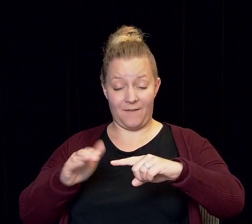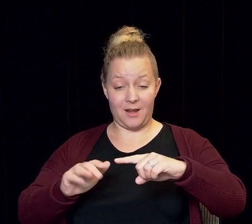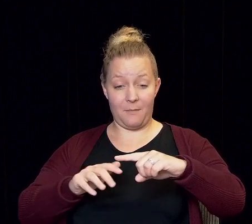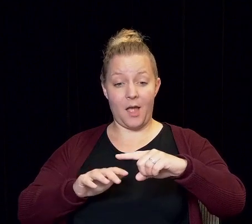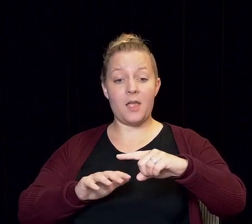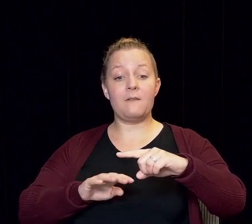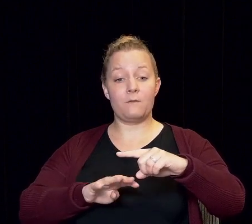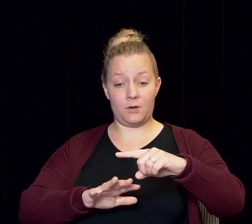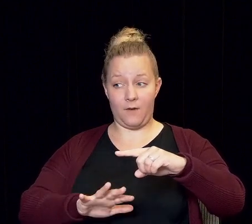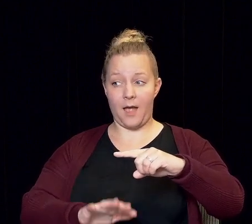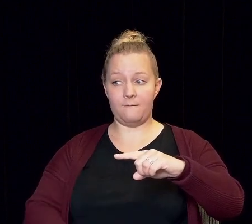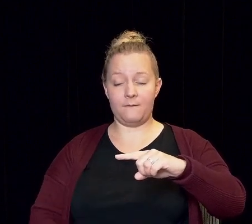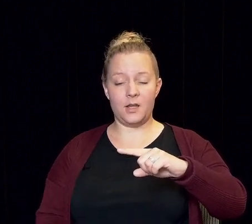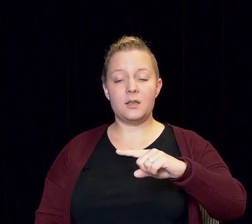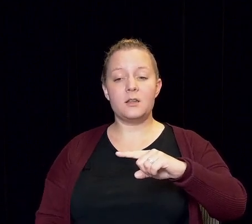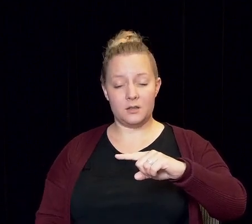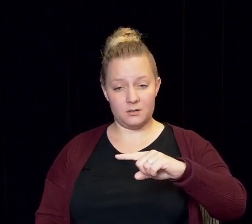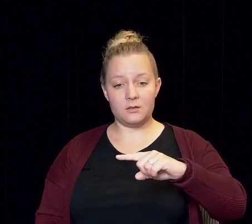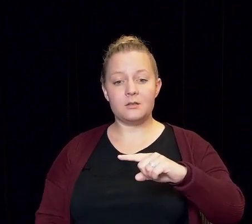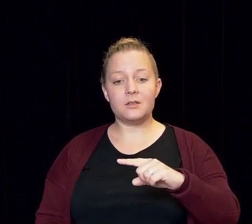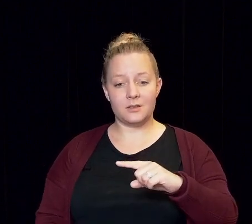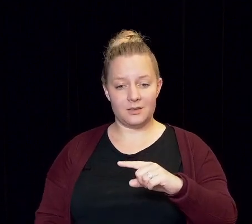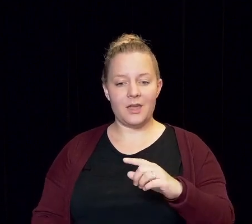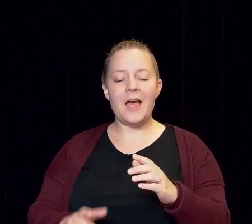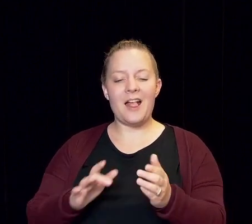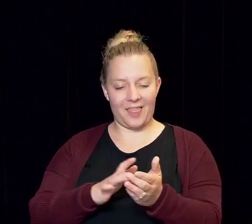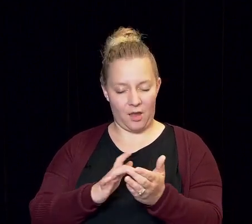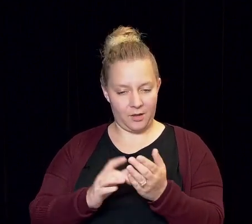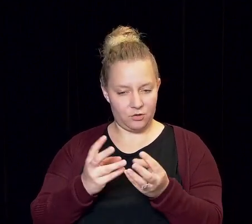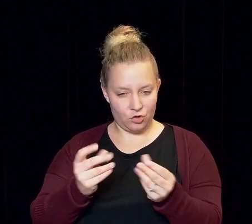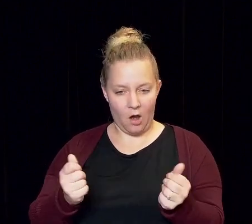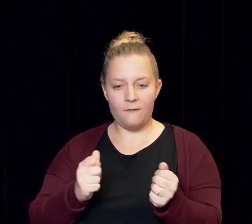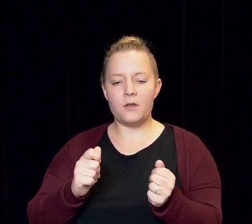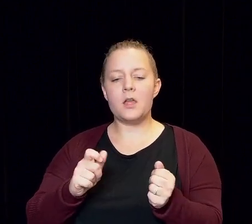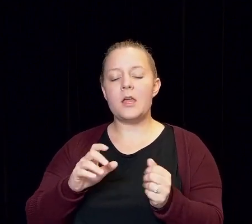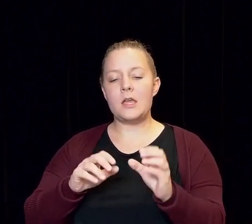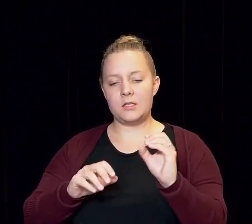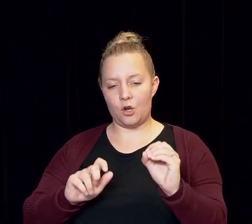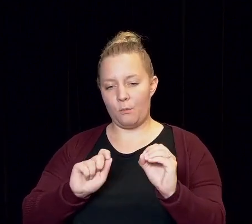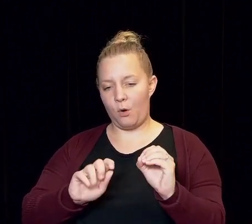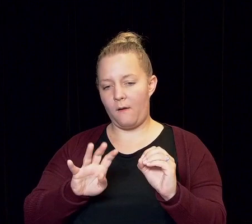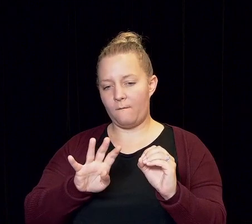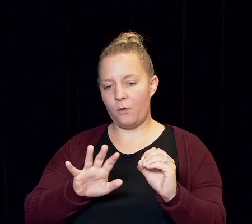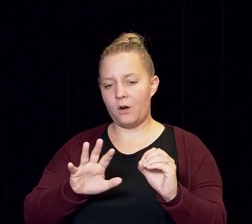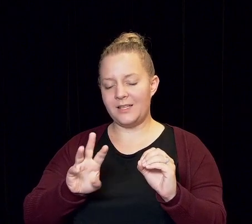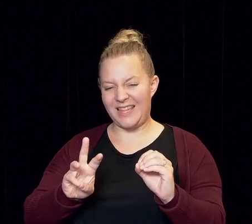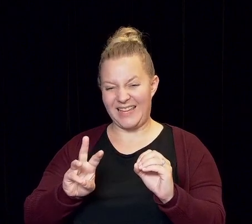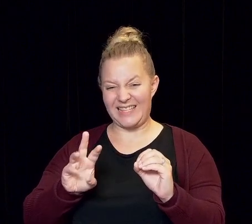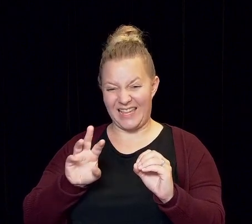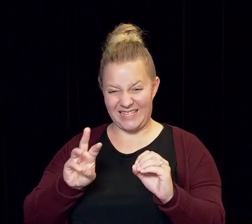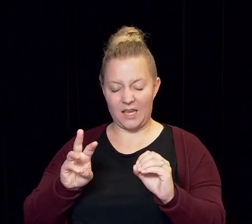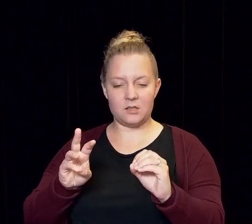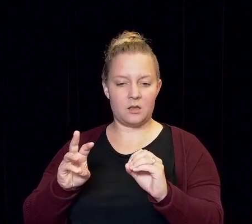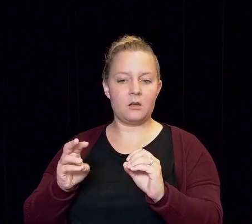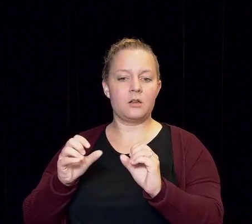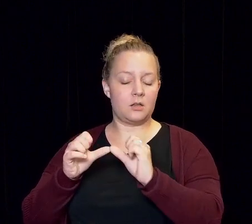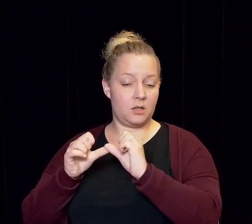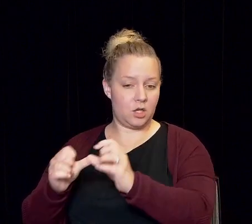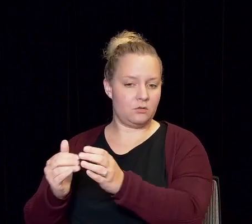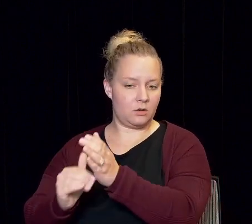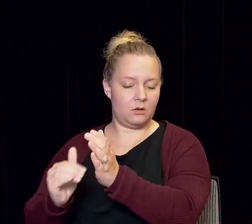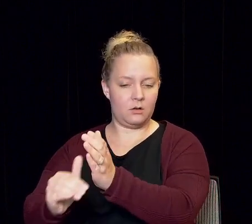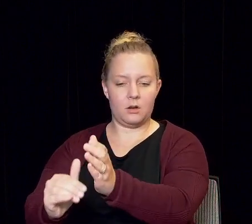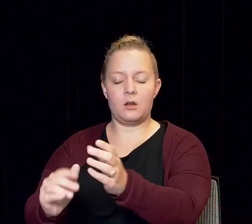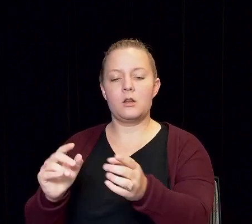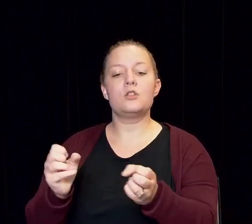45. And divide that on the calculator, you get 0.46 with that 6 repeating. So then